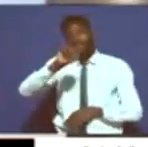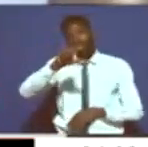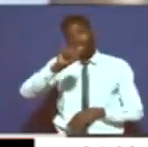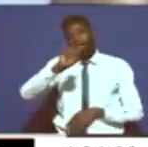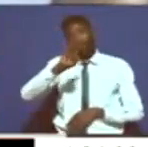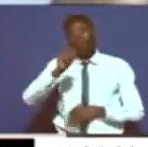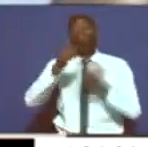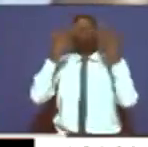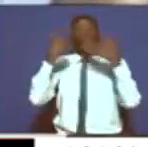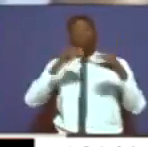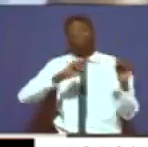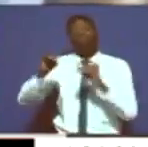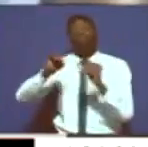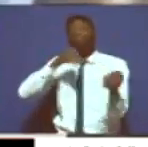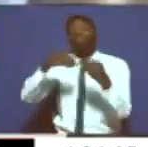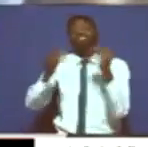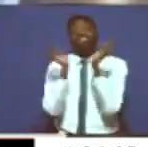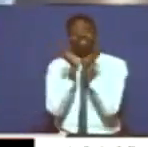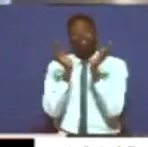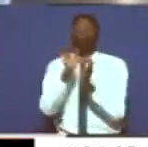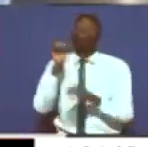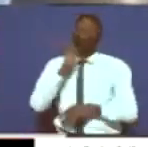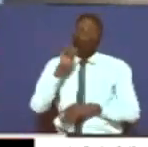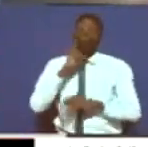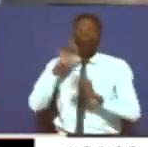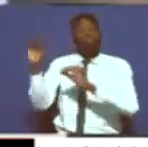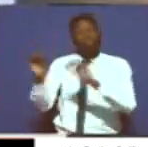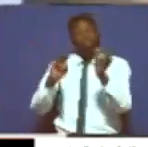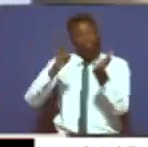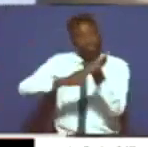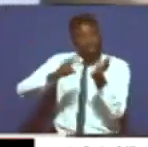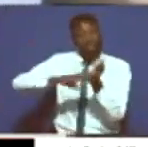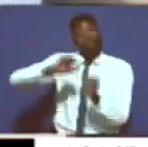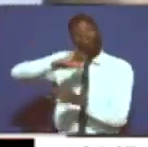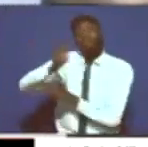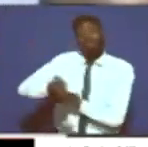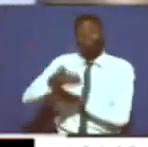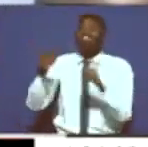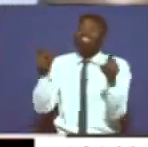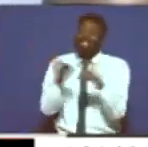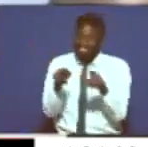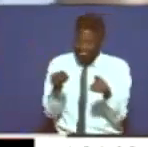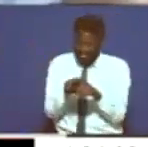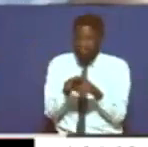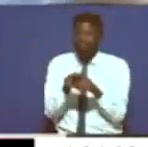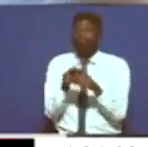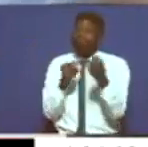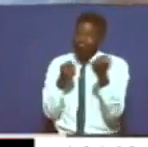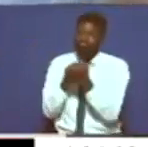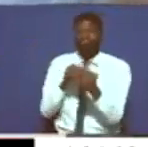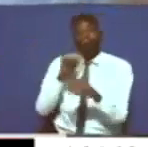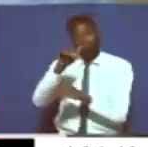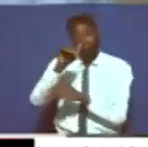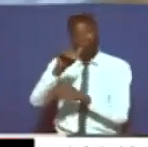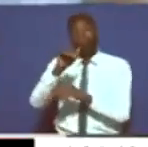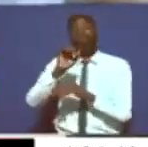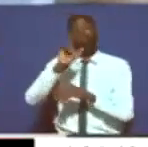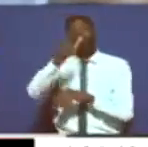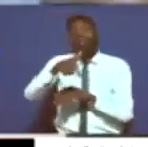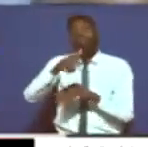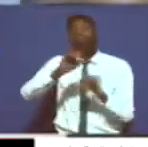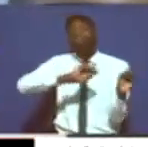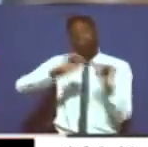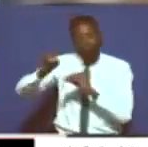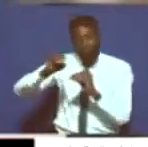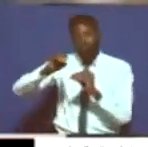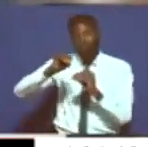course tomorrow in Migori County they will also be drumming up support for him before actually going to Homa Bay County